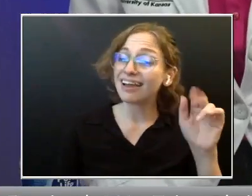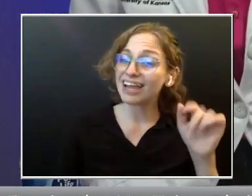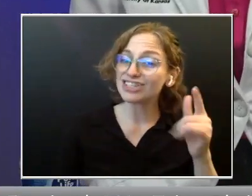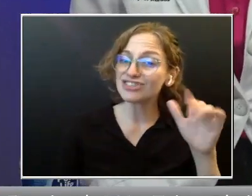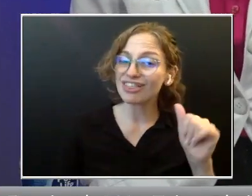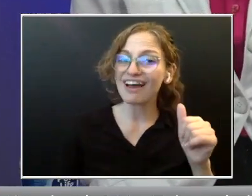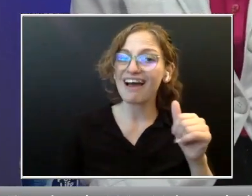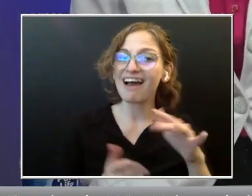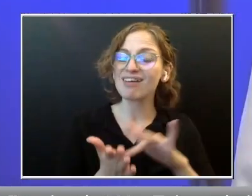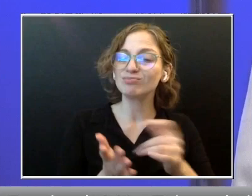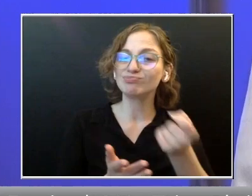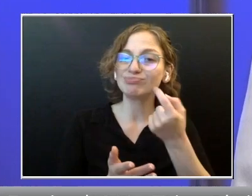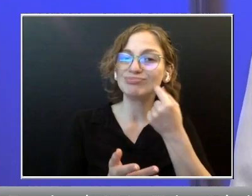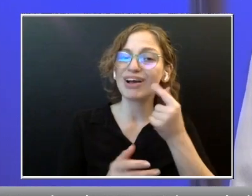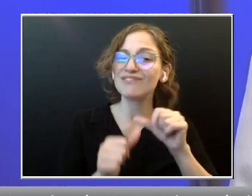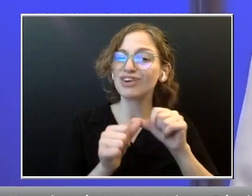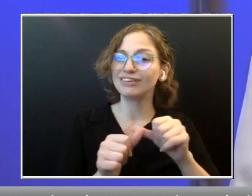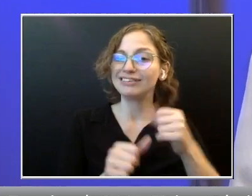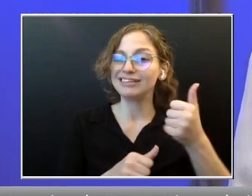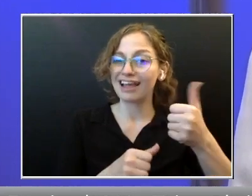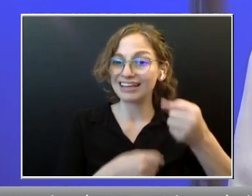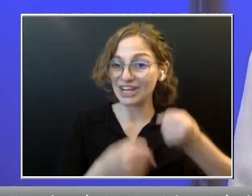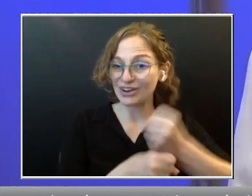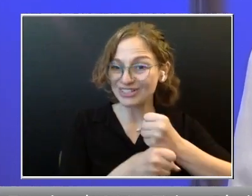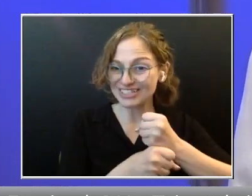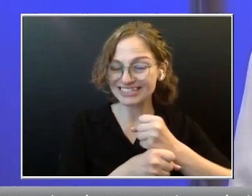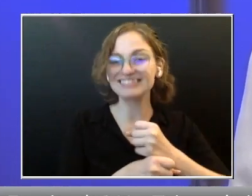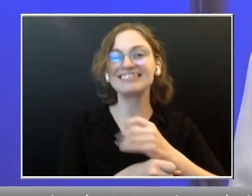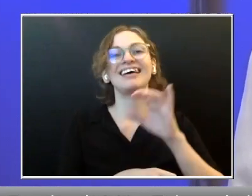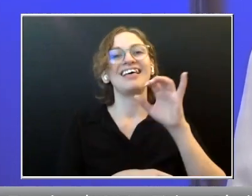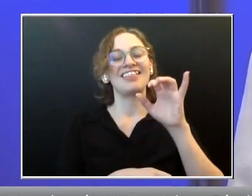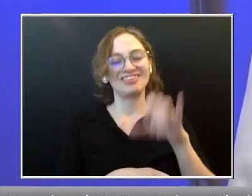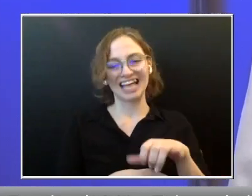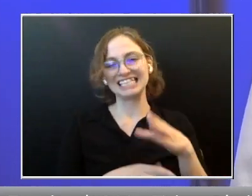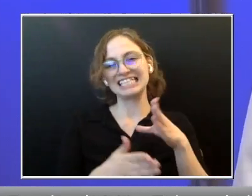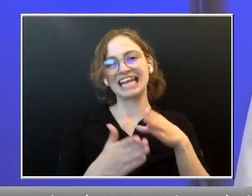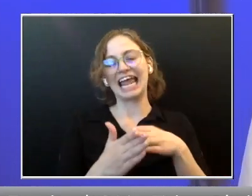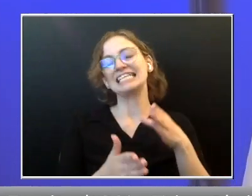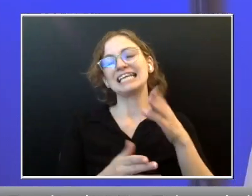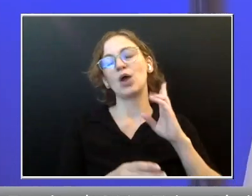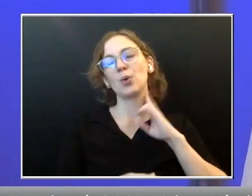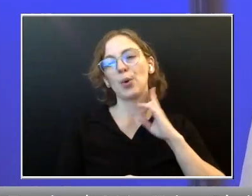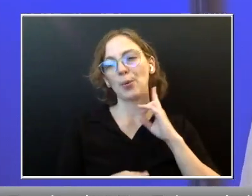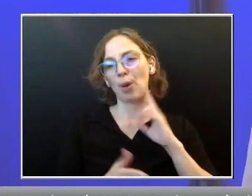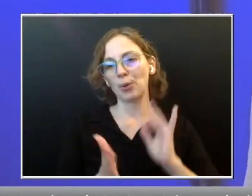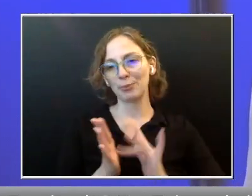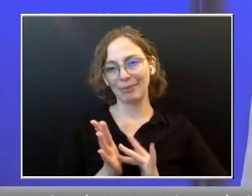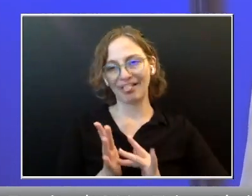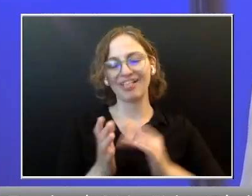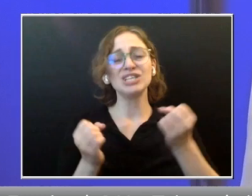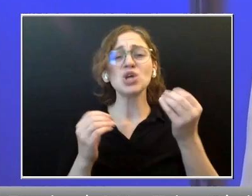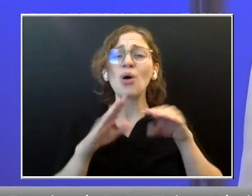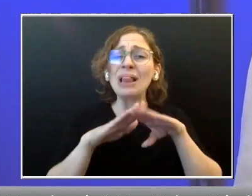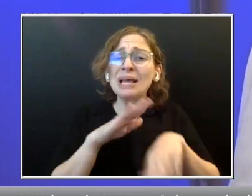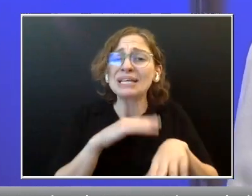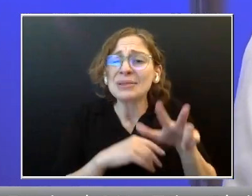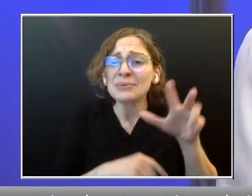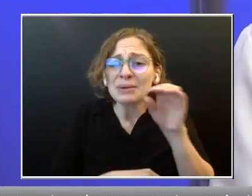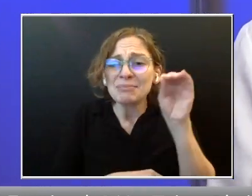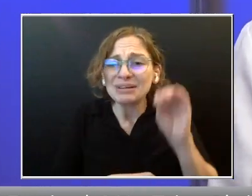pill. We're looking for better ways to make, put that to